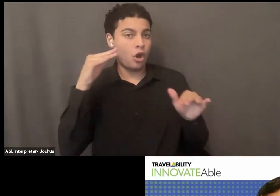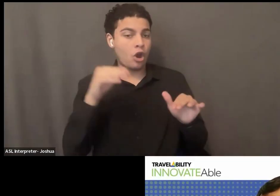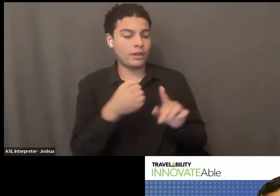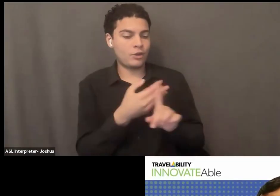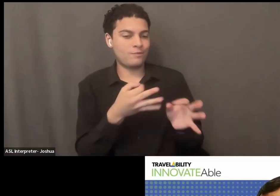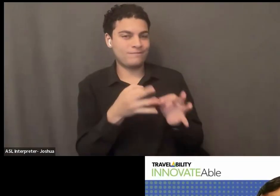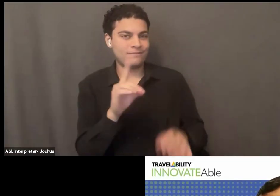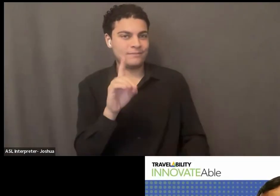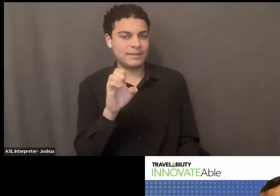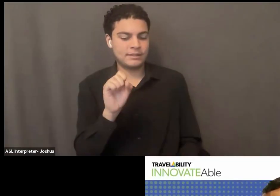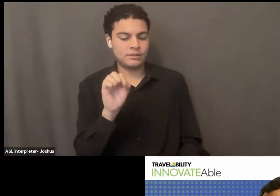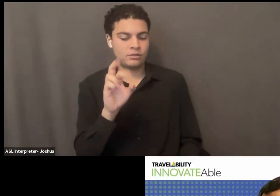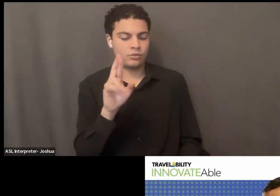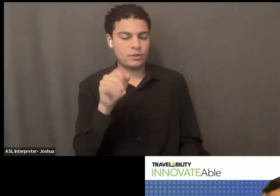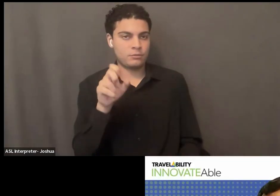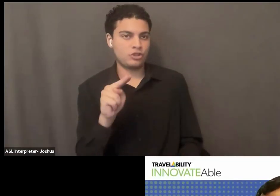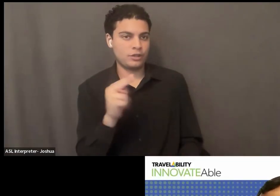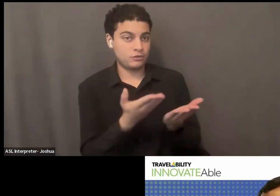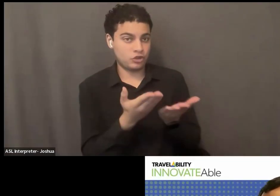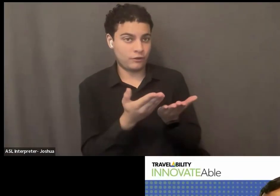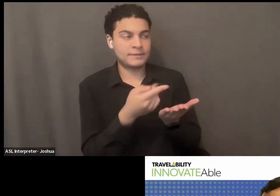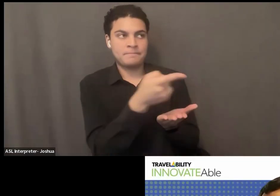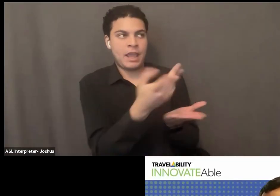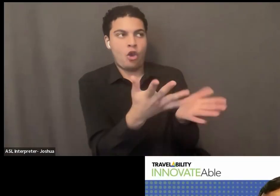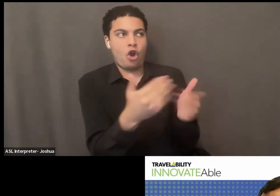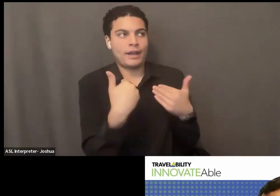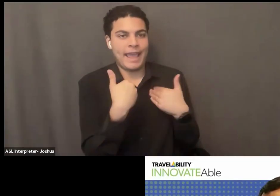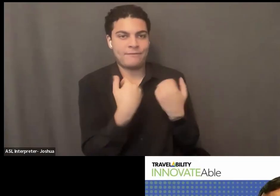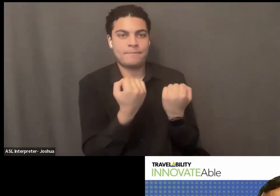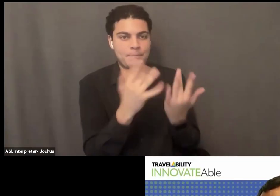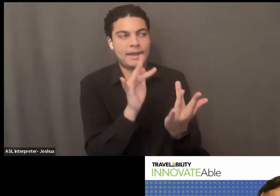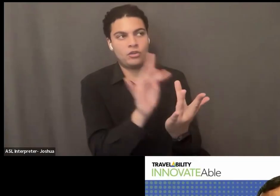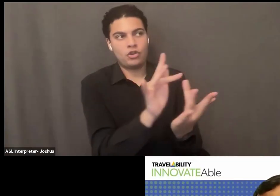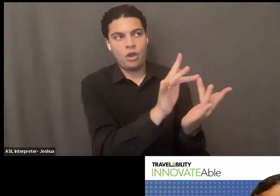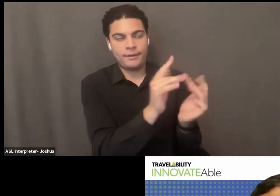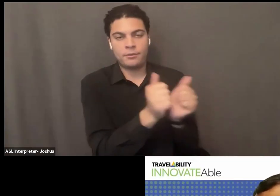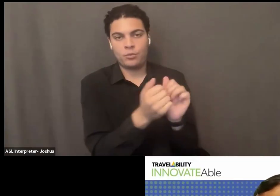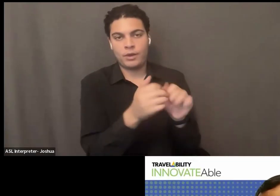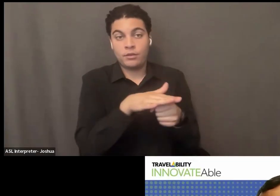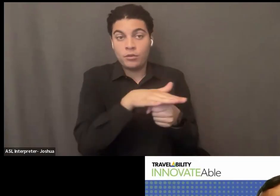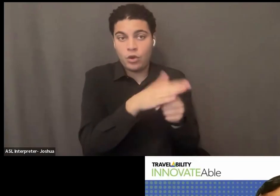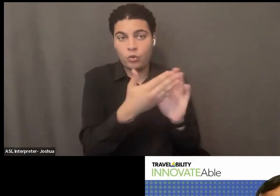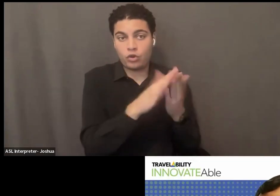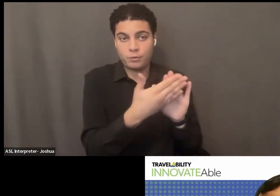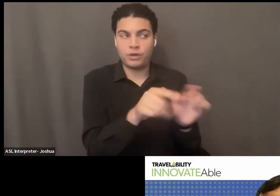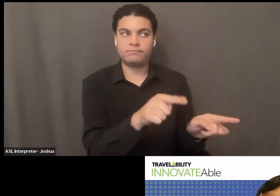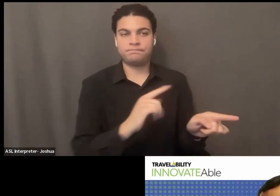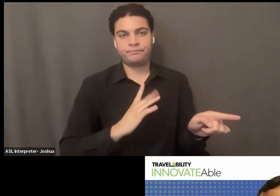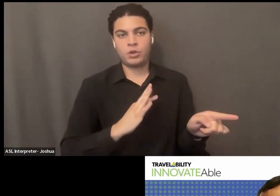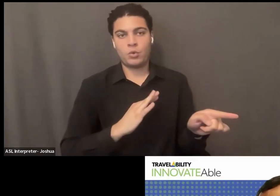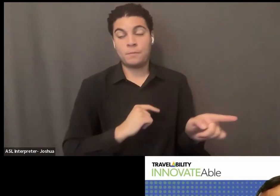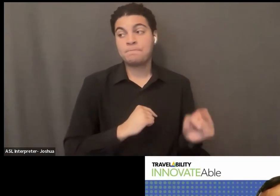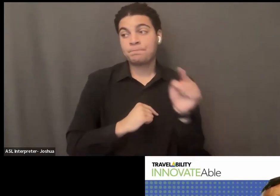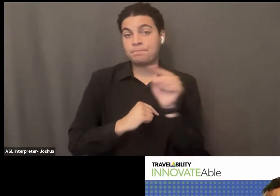games. So they already had contacts with the local community. For San Diego, it was completely